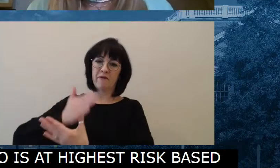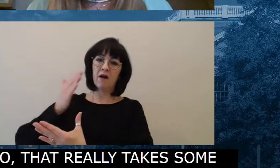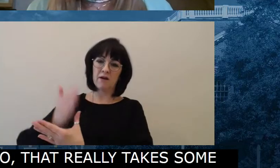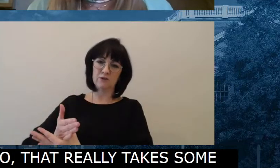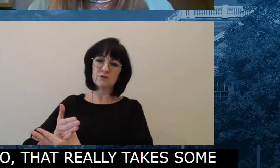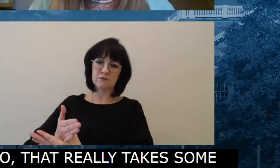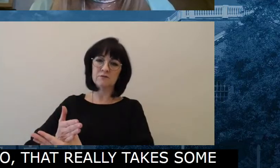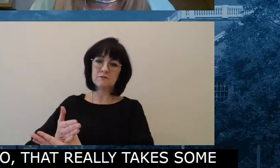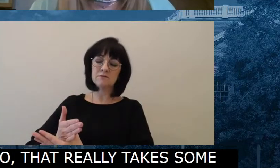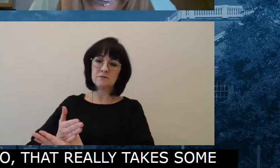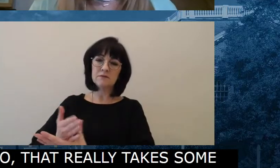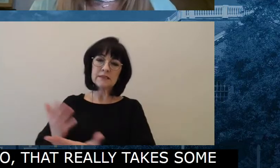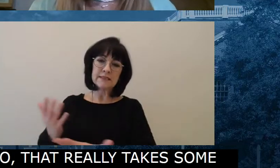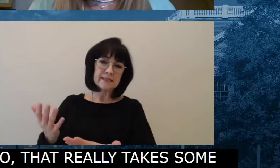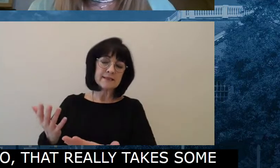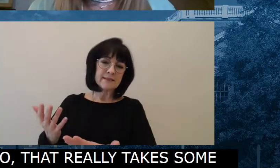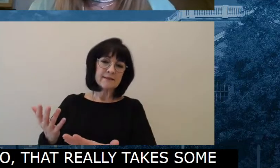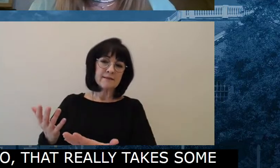hands of pharmacies